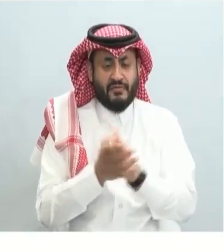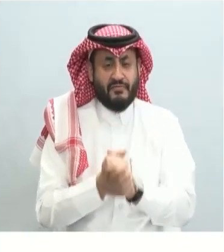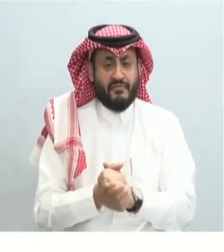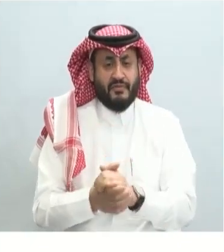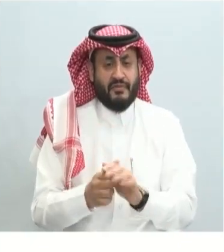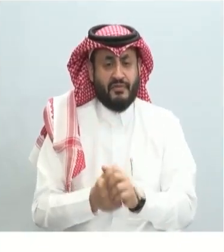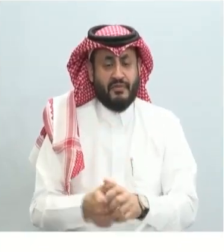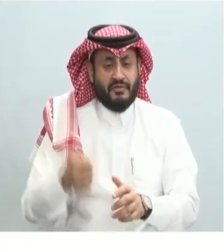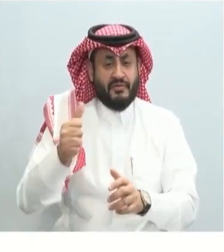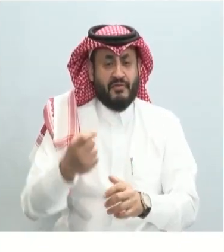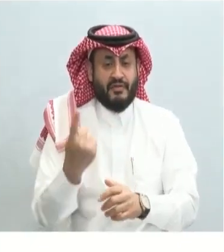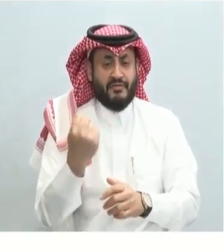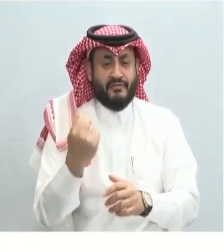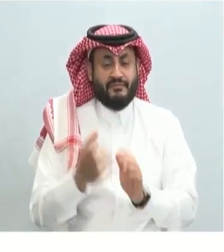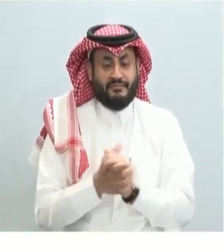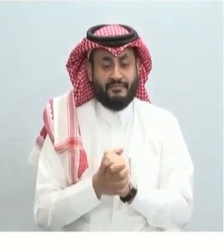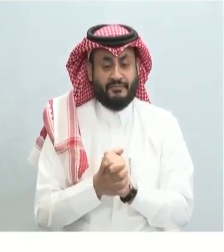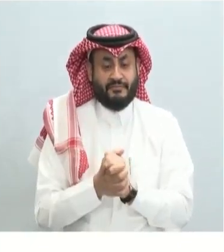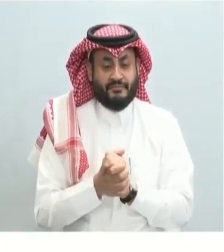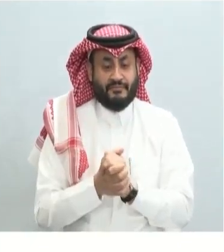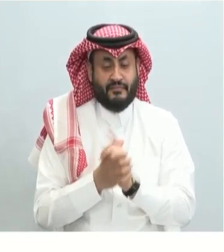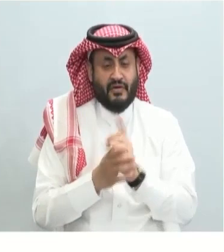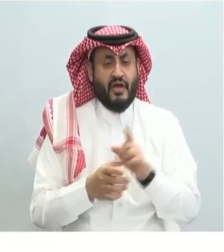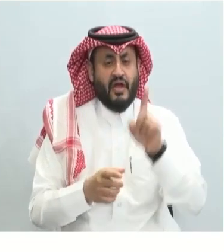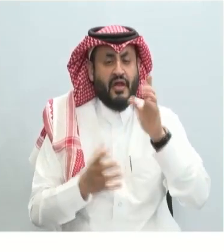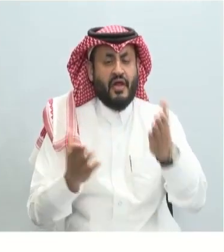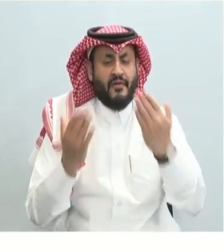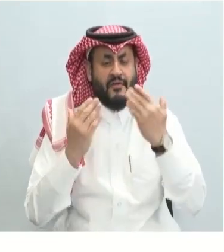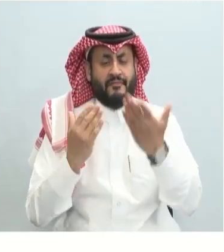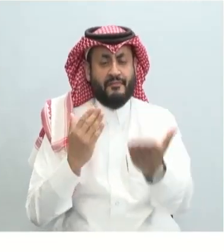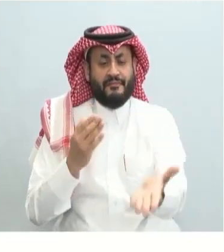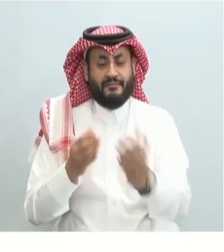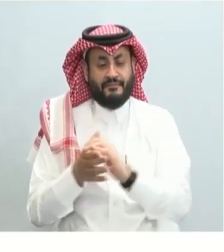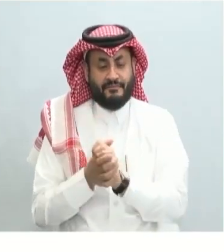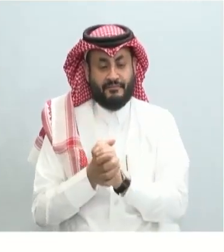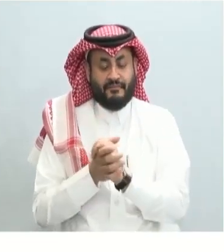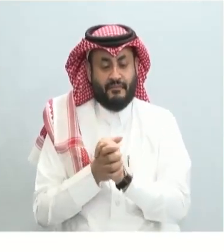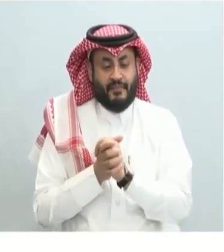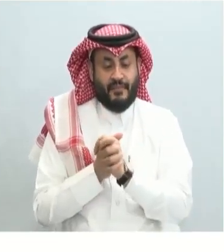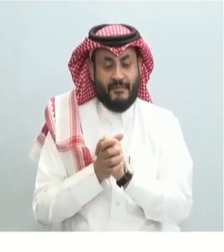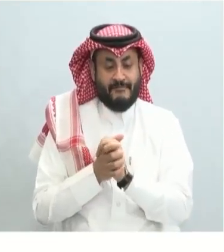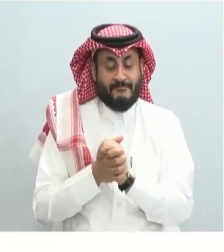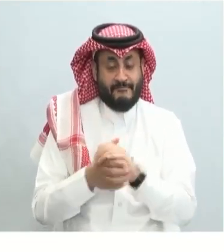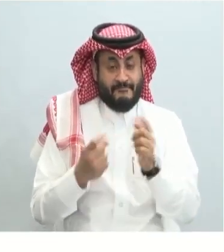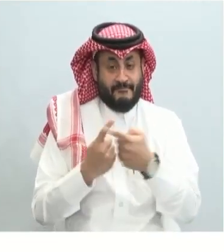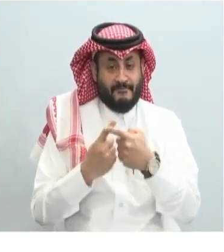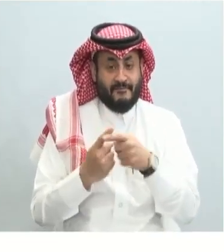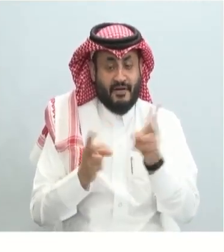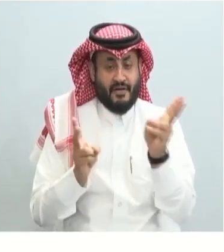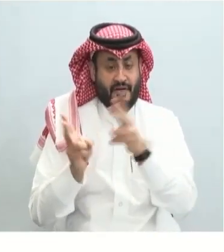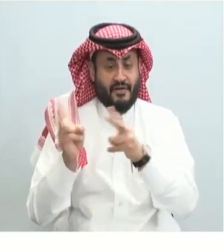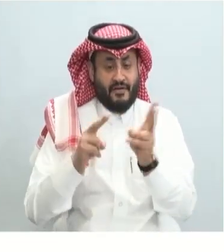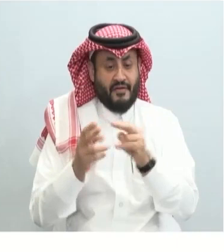10 and 11. And our objectives in this lesson were first to act out